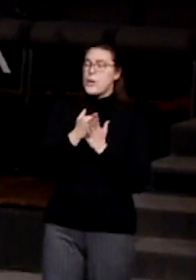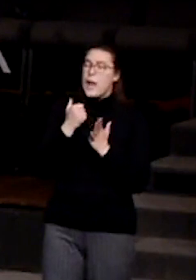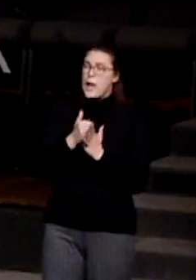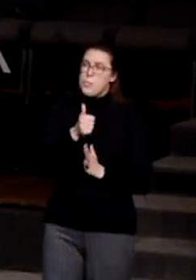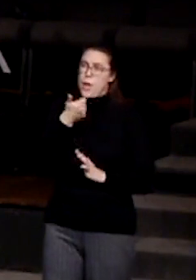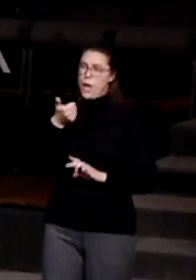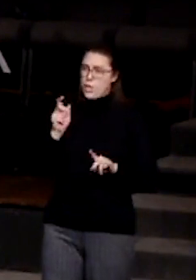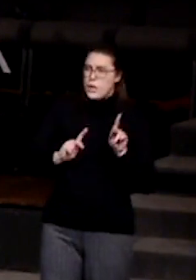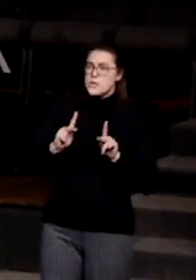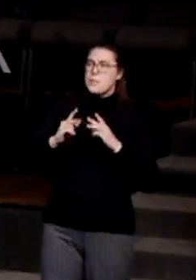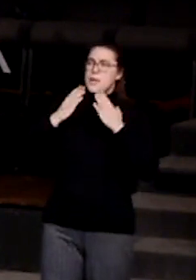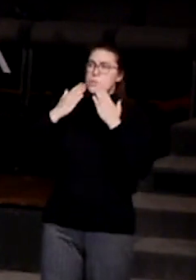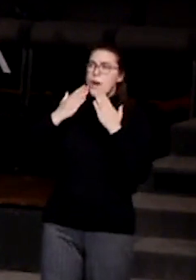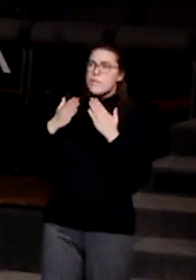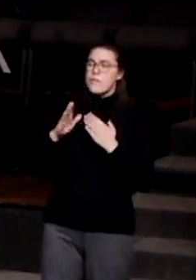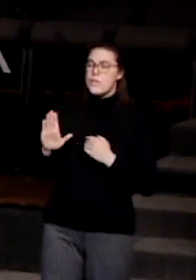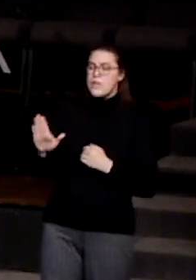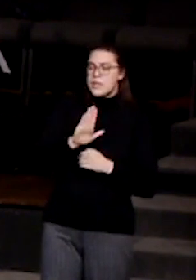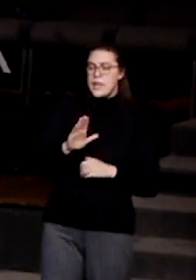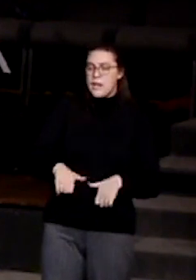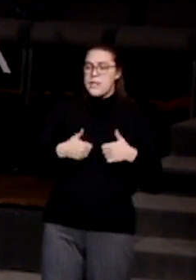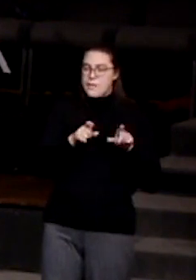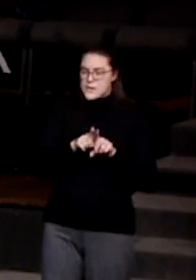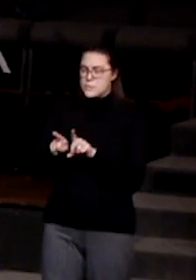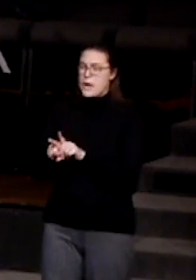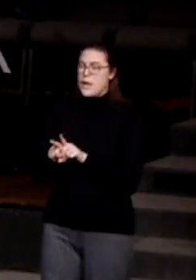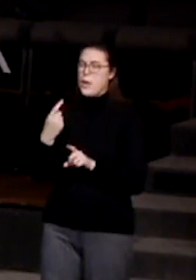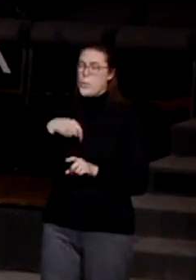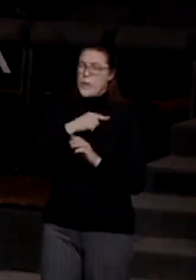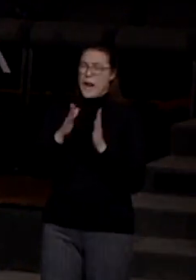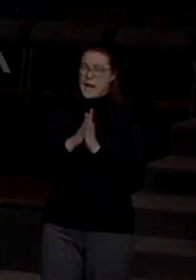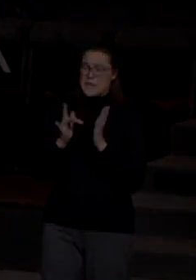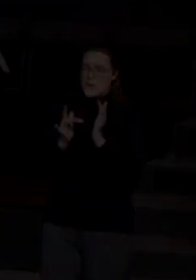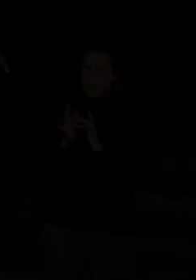be grateful for their lives as well. For we ask this in Jesus' name.